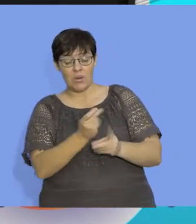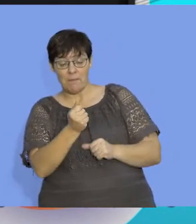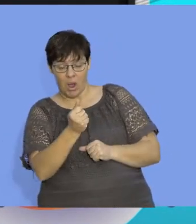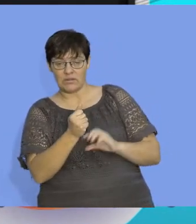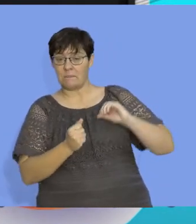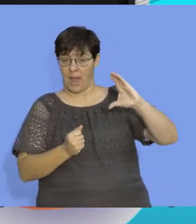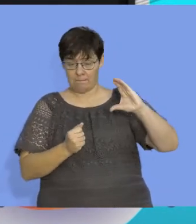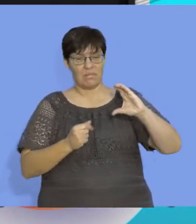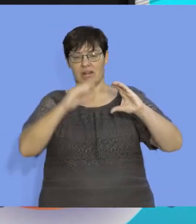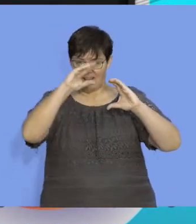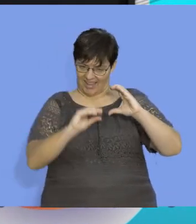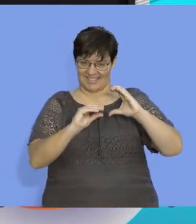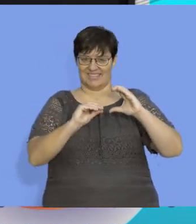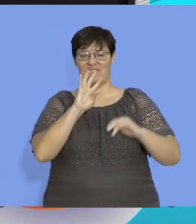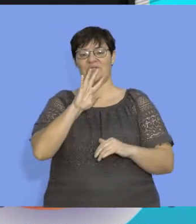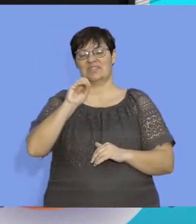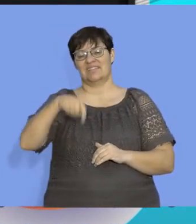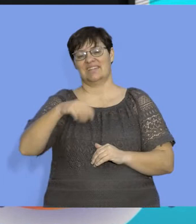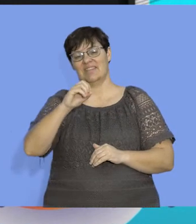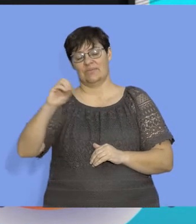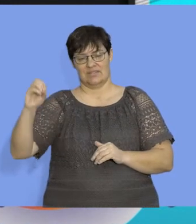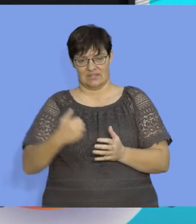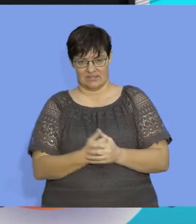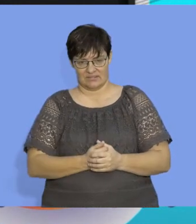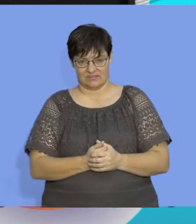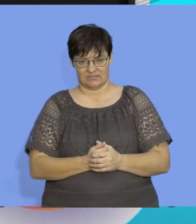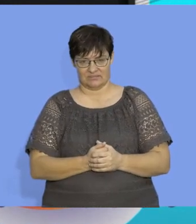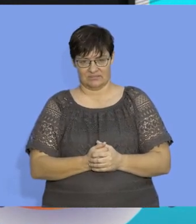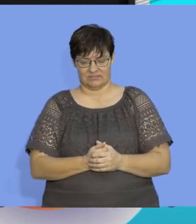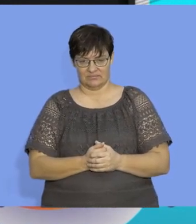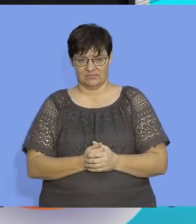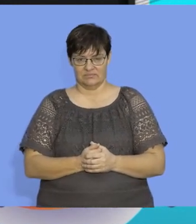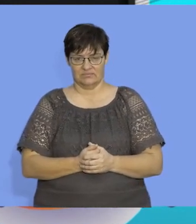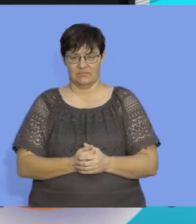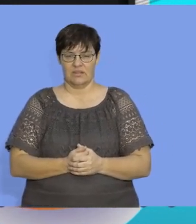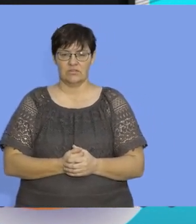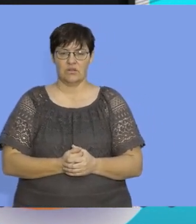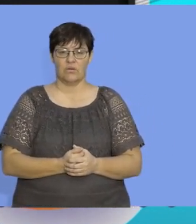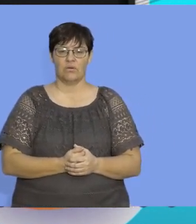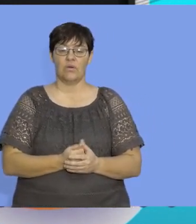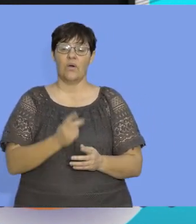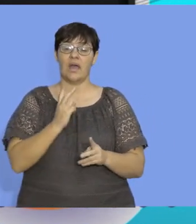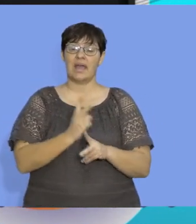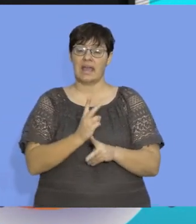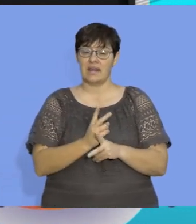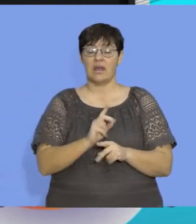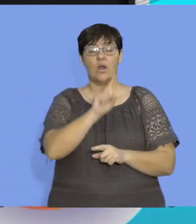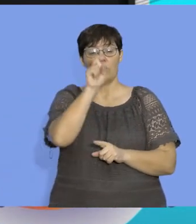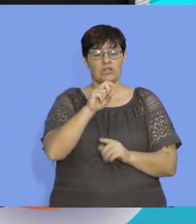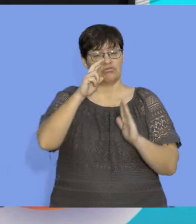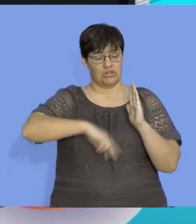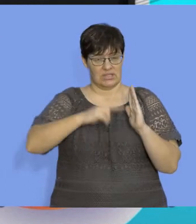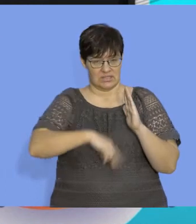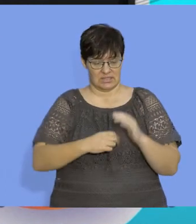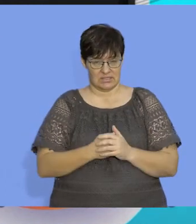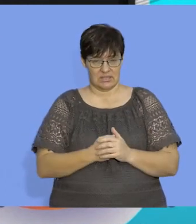longer 50,000, but my loan is now 400,000. So once again, read the question, see when